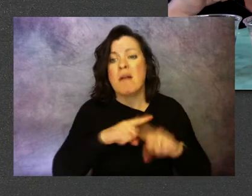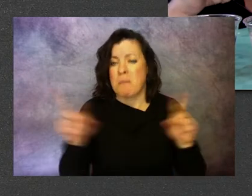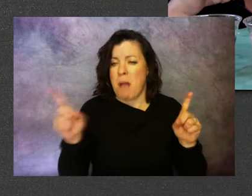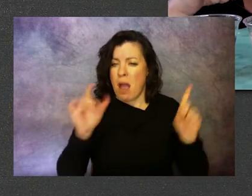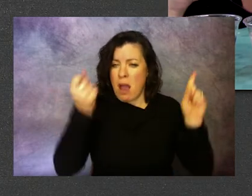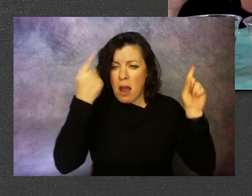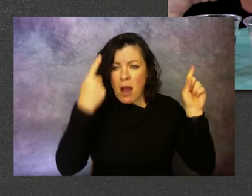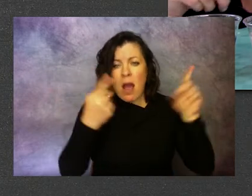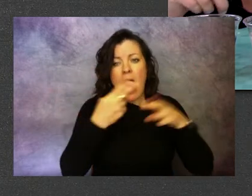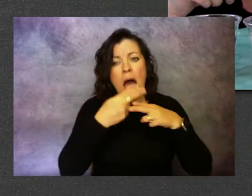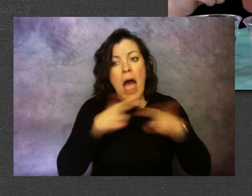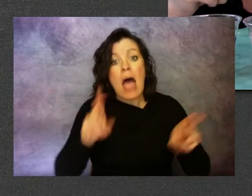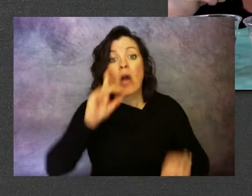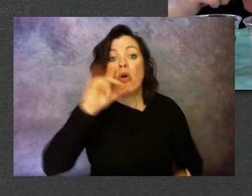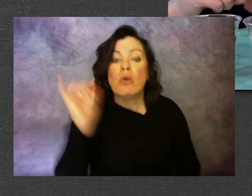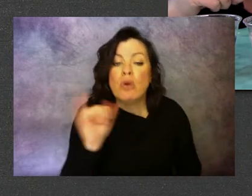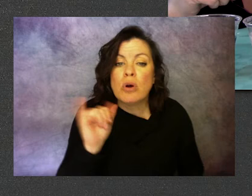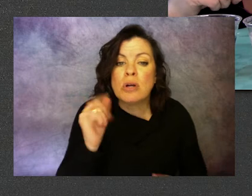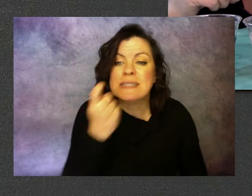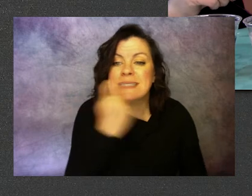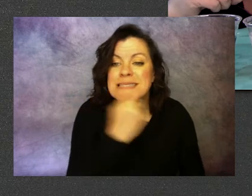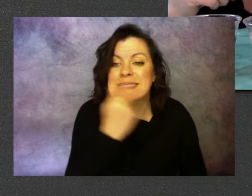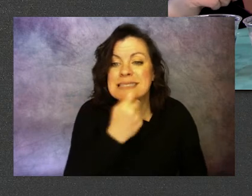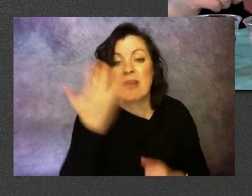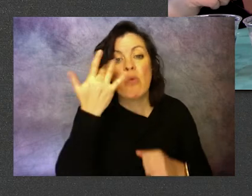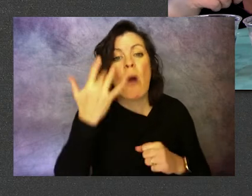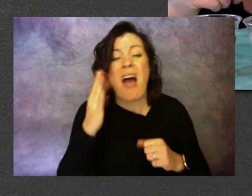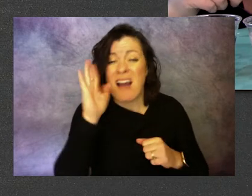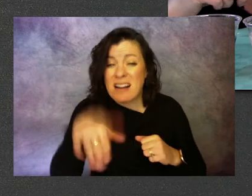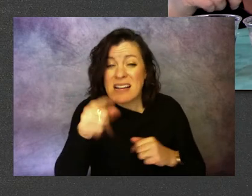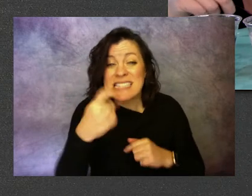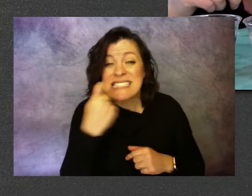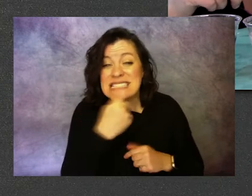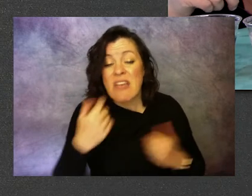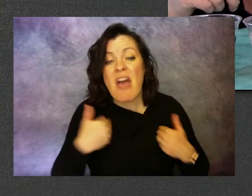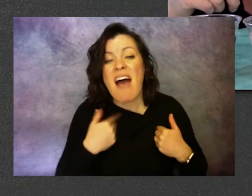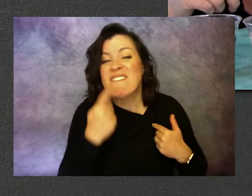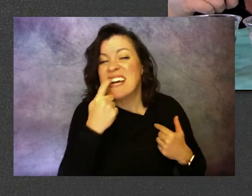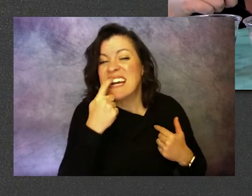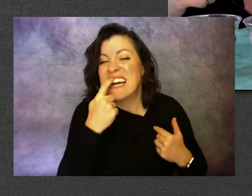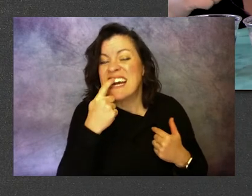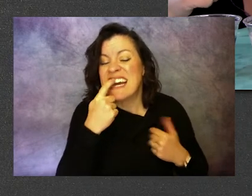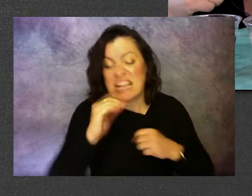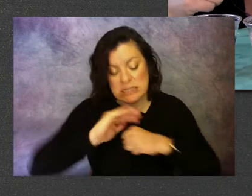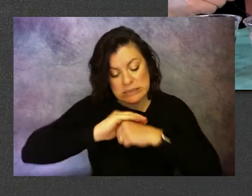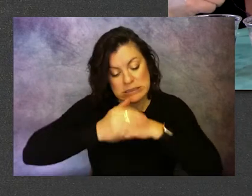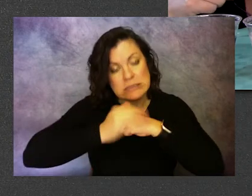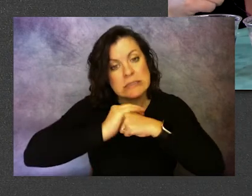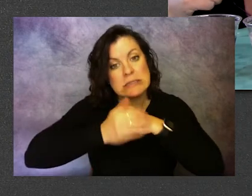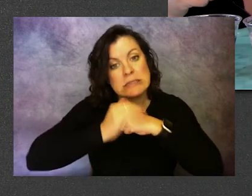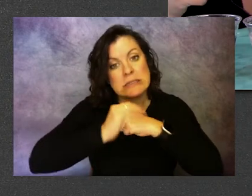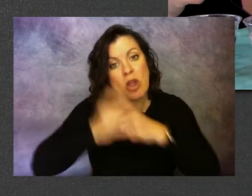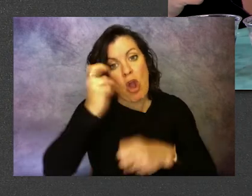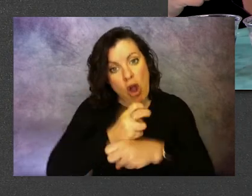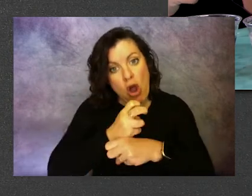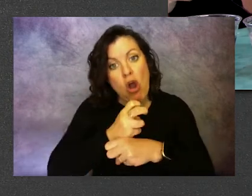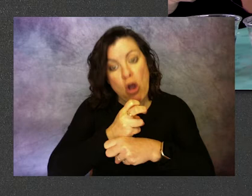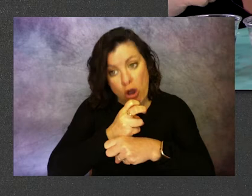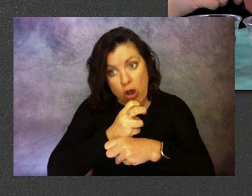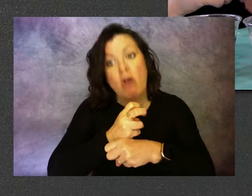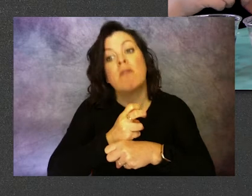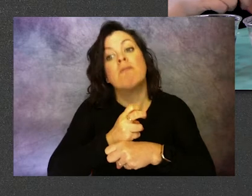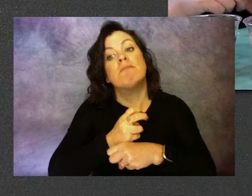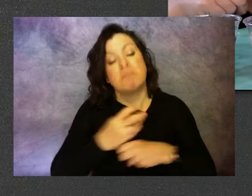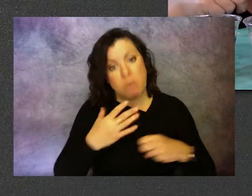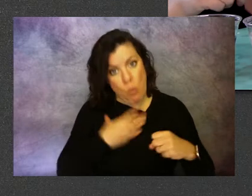little bit like teeth because they're hard on the outside where the shell is, and they are often